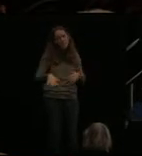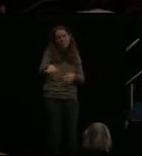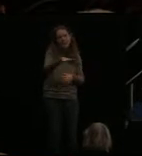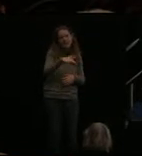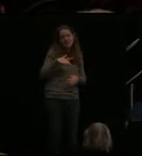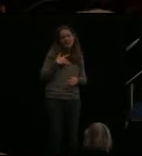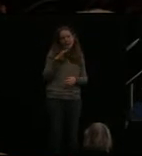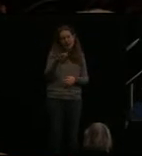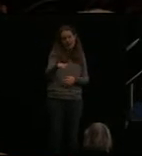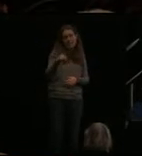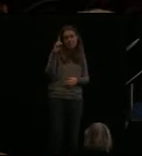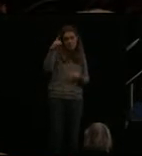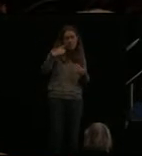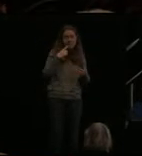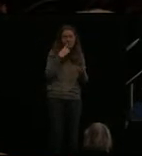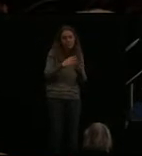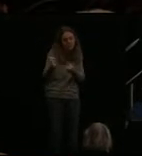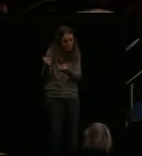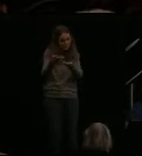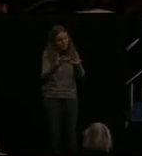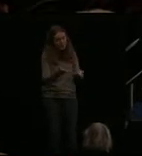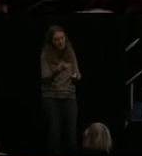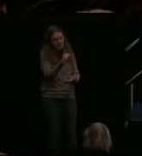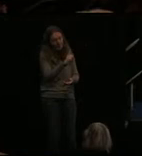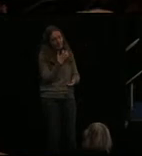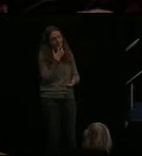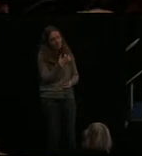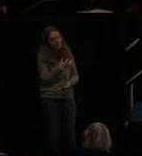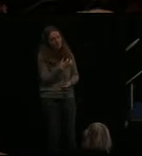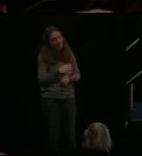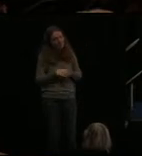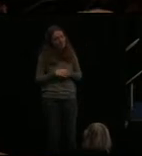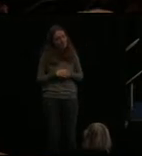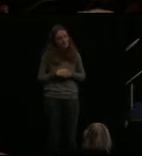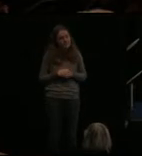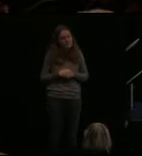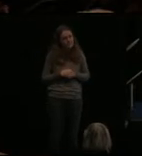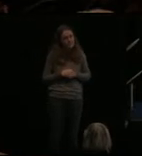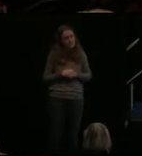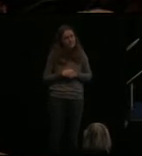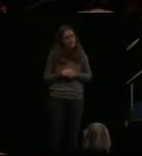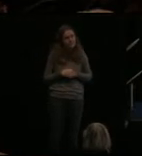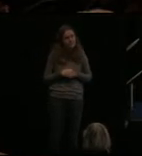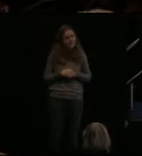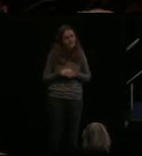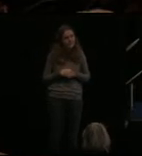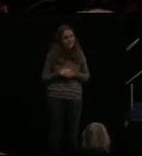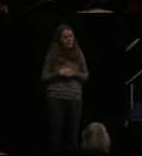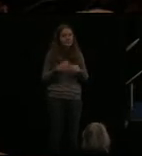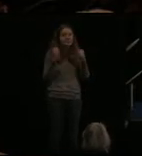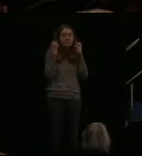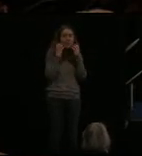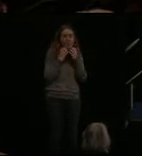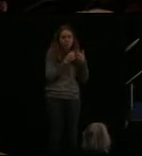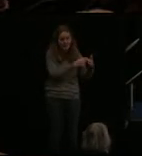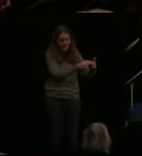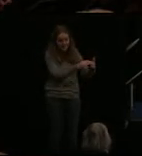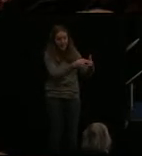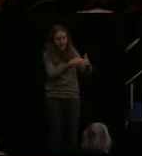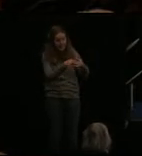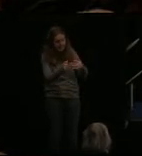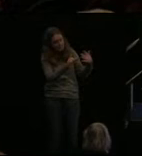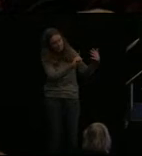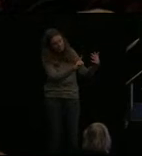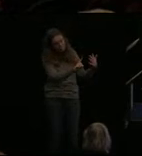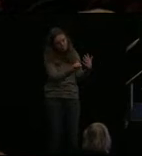had promised to give to the people of Israel. And as Moses led them out, and they were